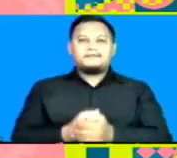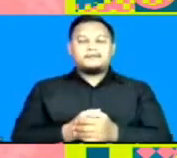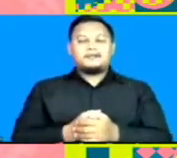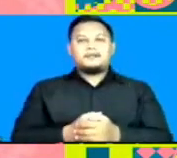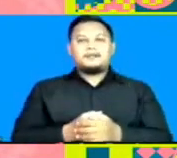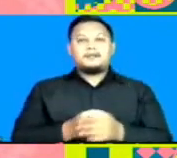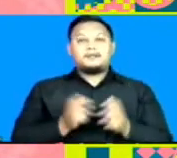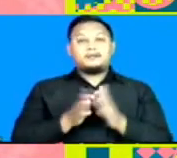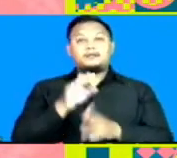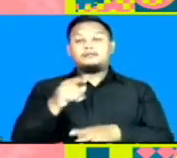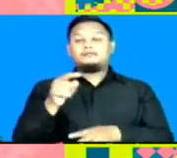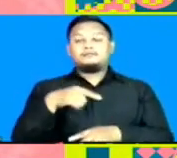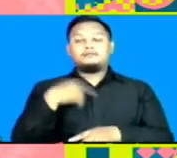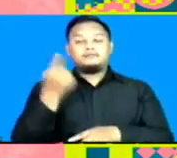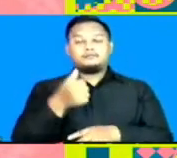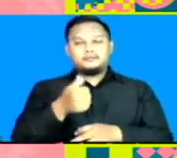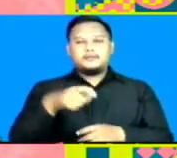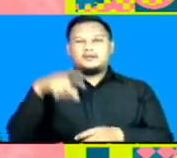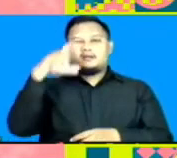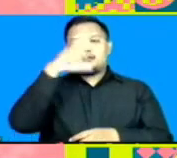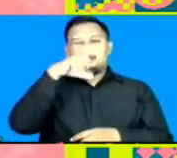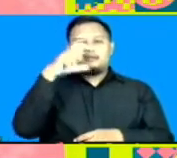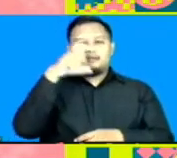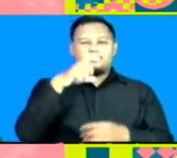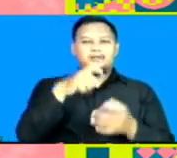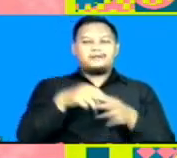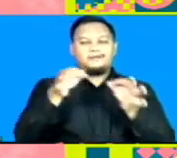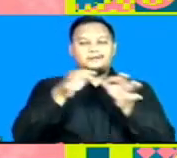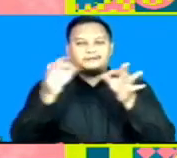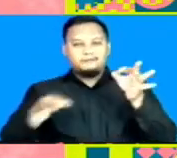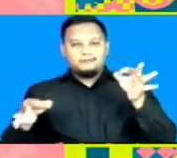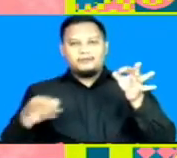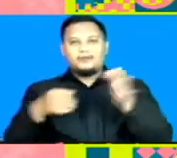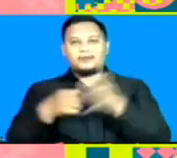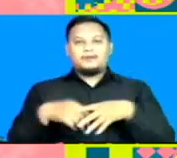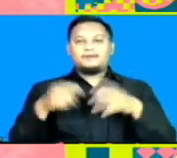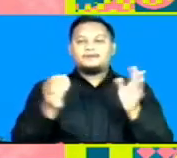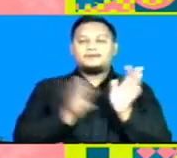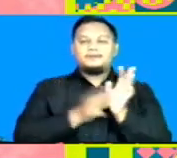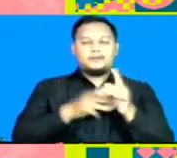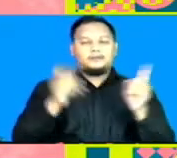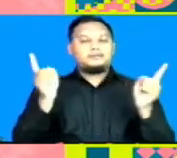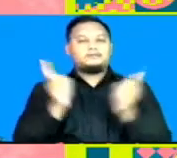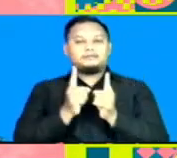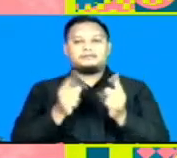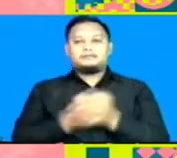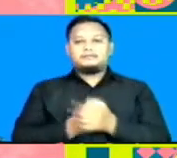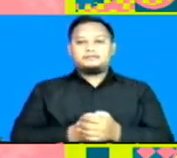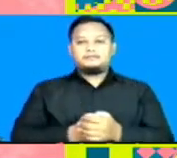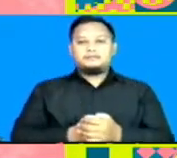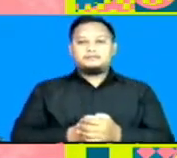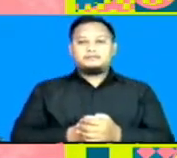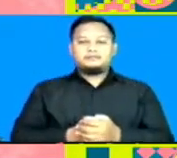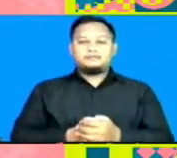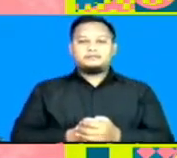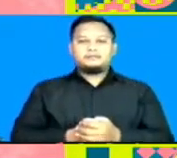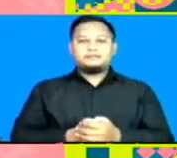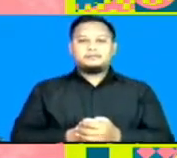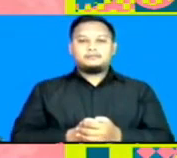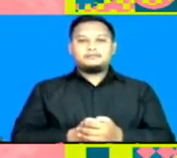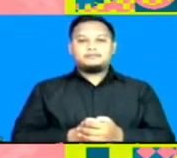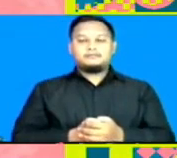And we hope that, you know, the event in India next year will again continue